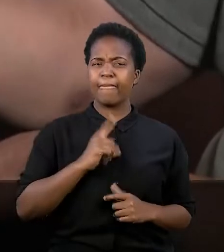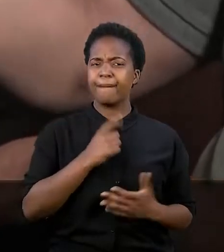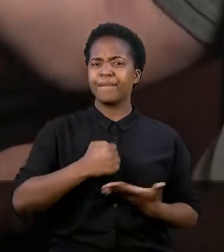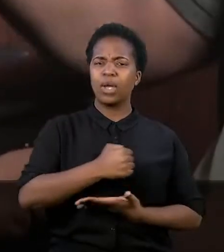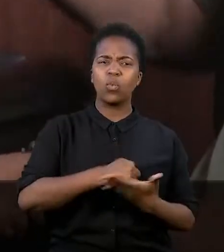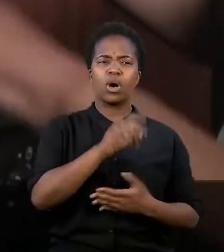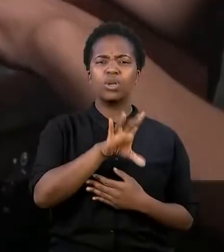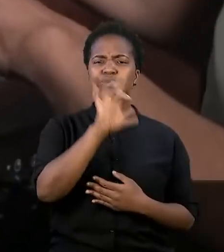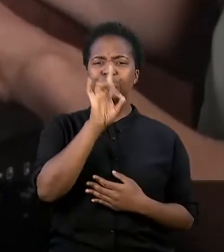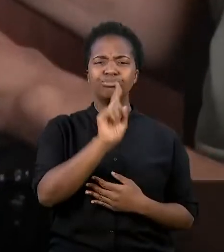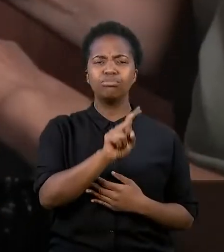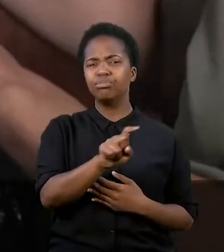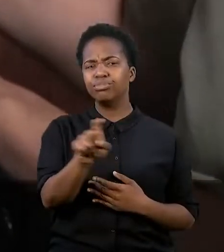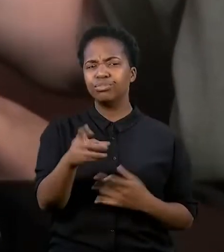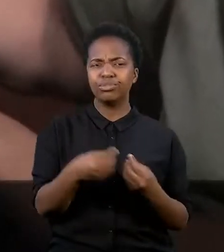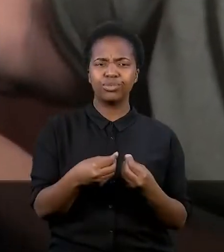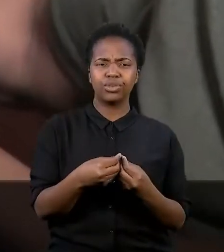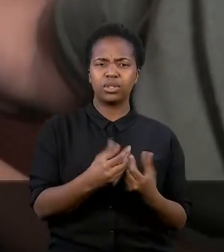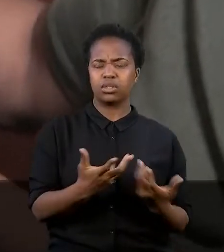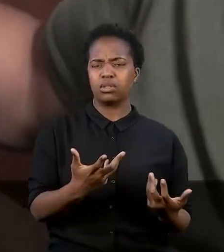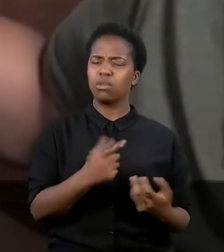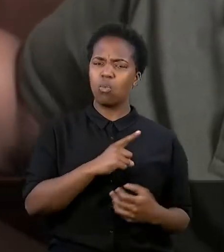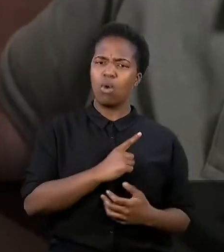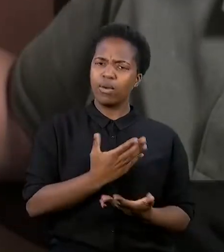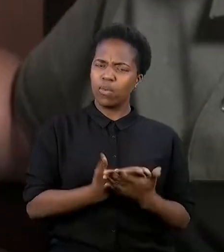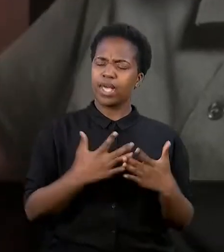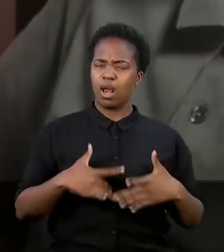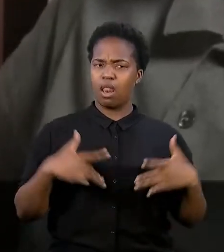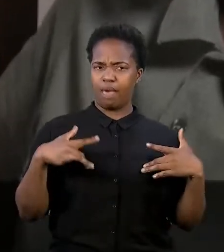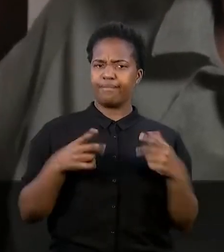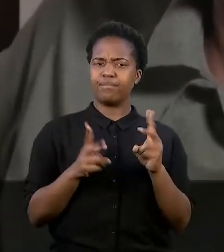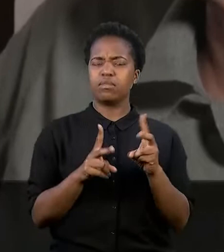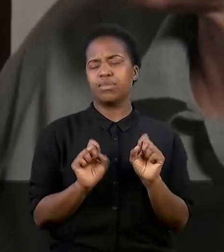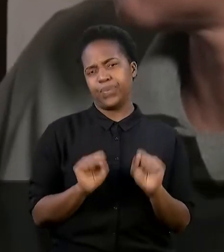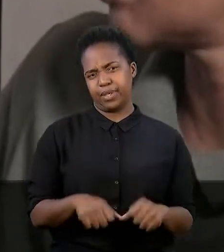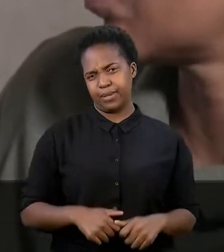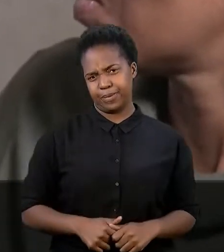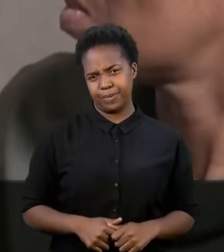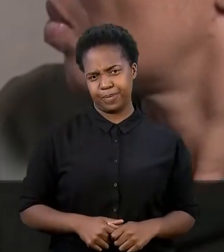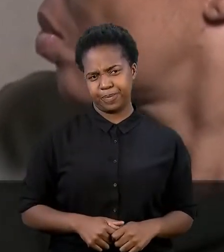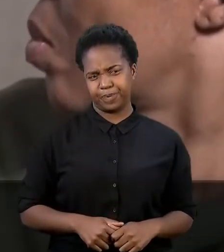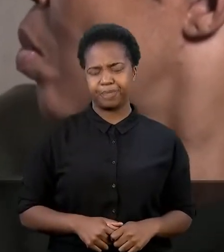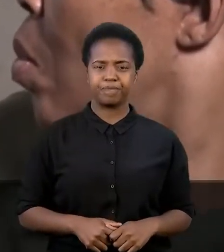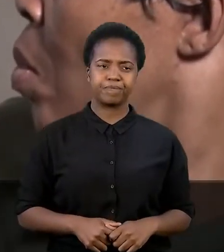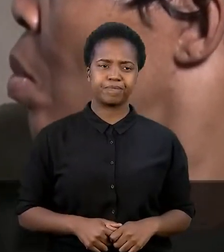Kaki luku jomu mika shoku ste susu chaku si si accurate fukwira wena. Kwa luku oja shoka shingarukona.